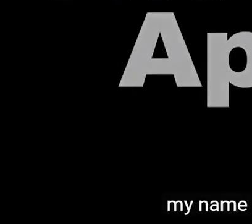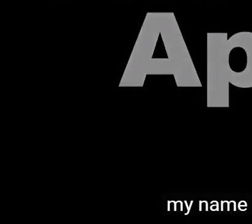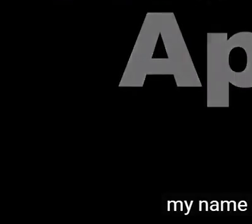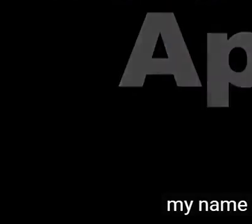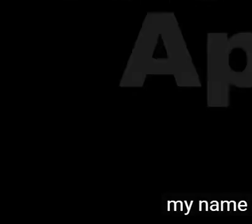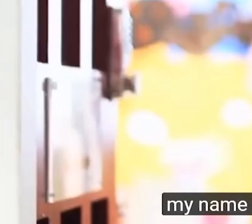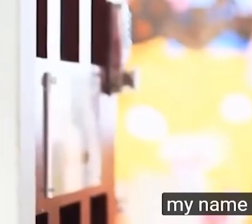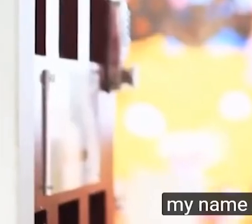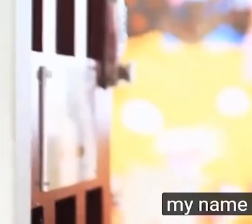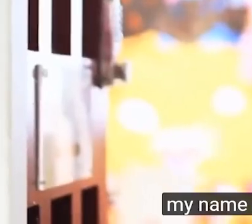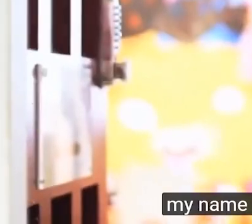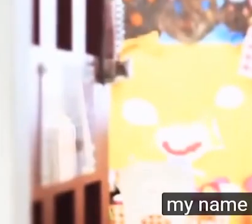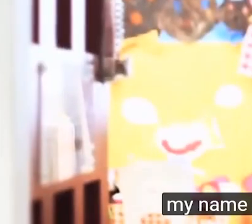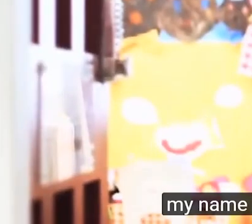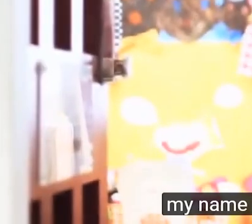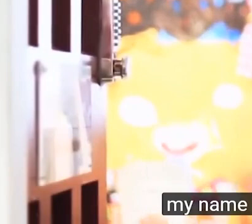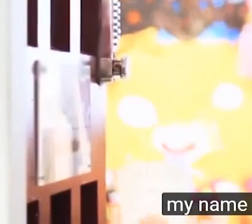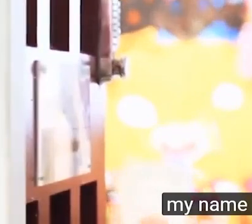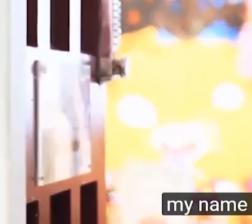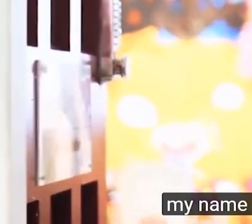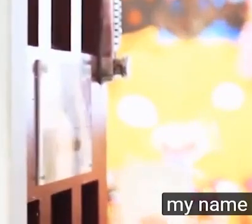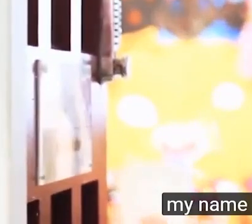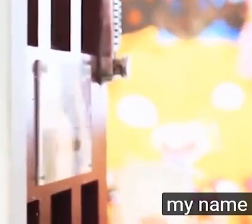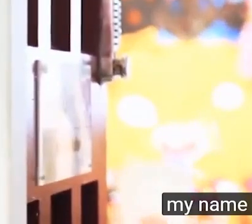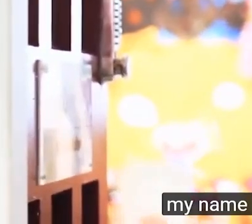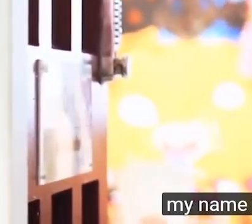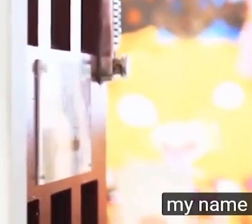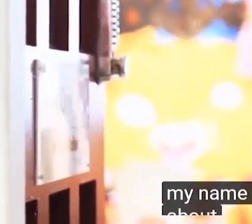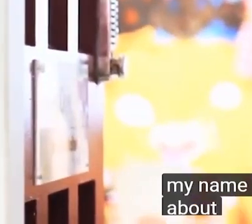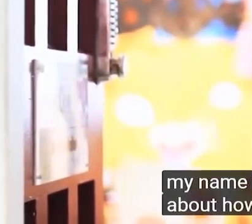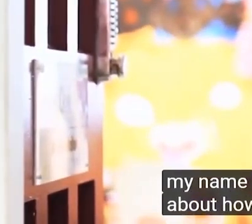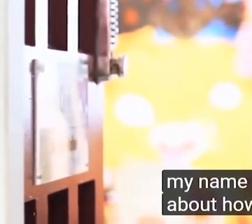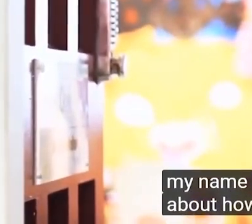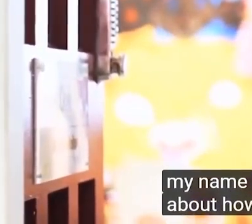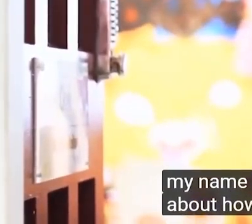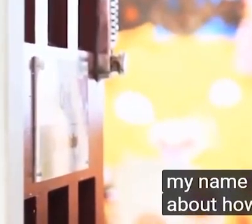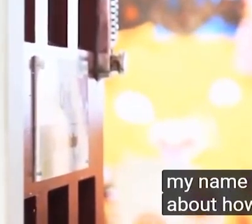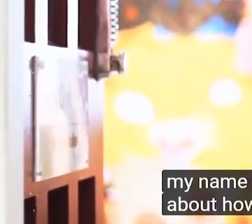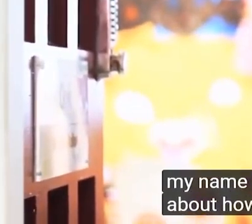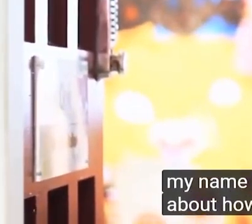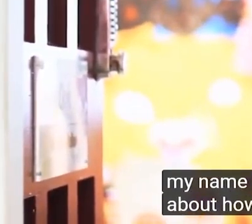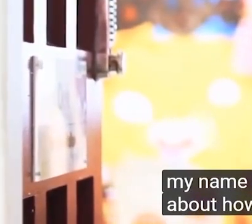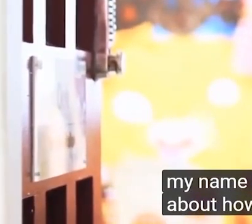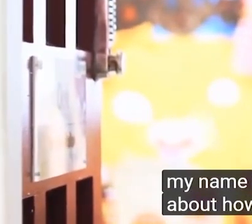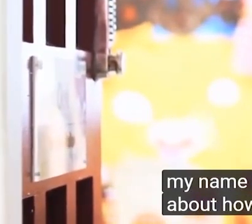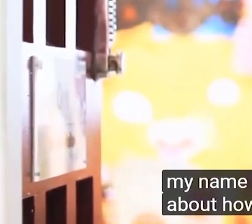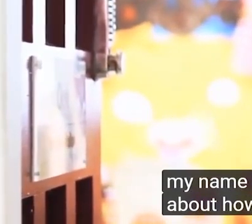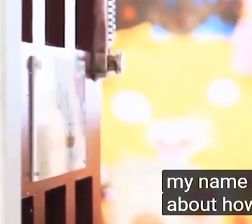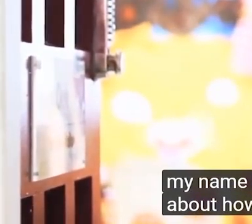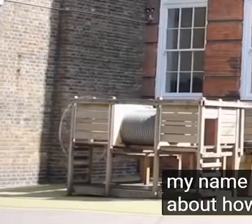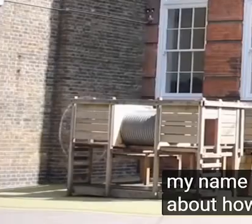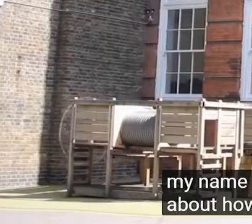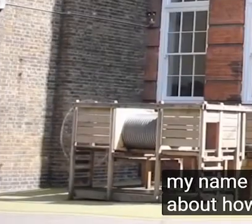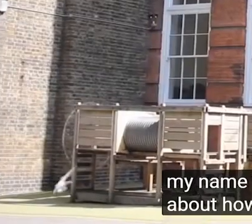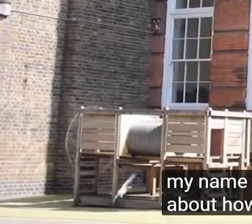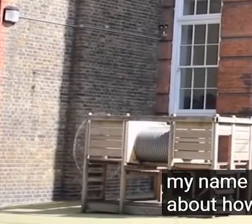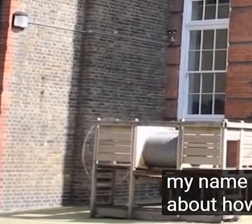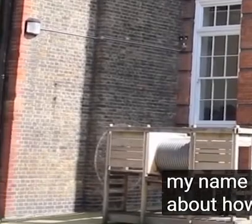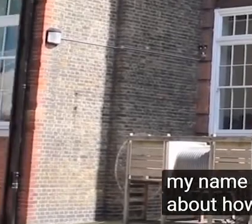My name is Alice, and I want to tell you about how I learn.